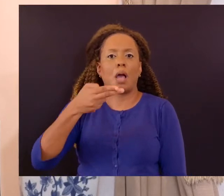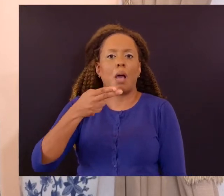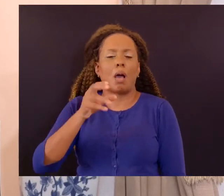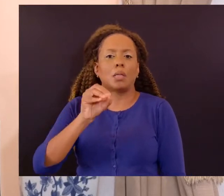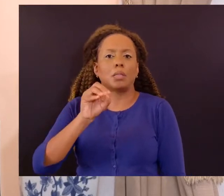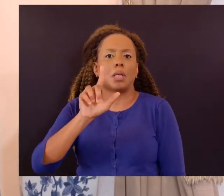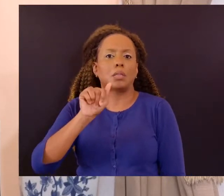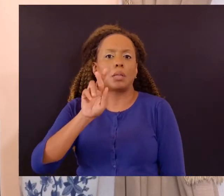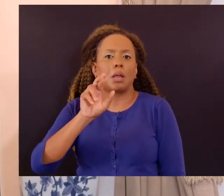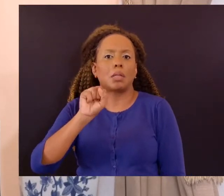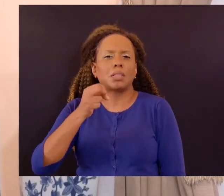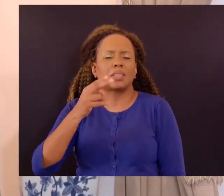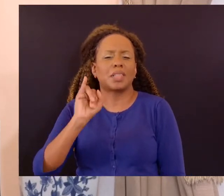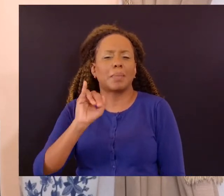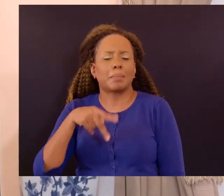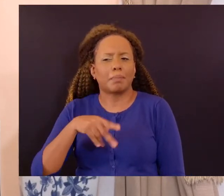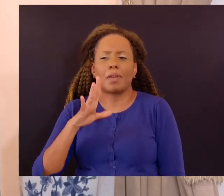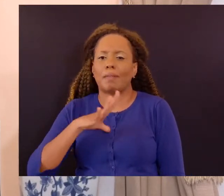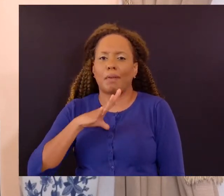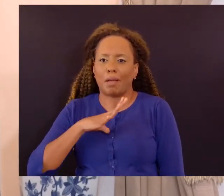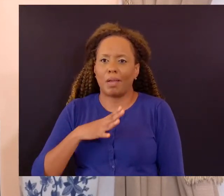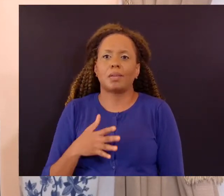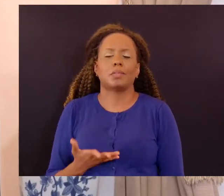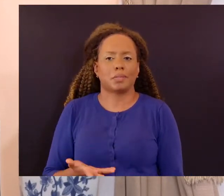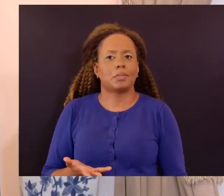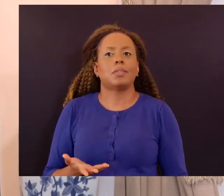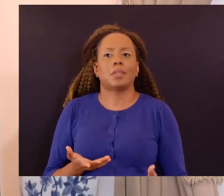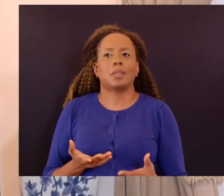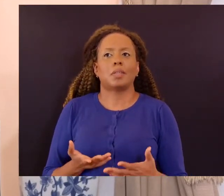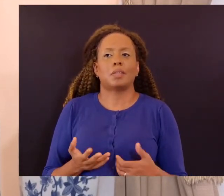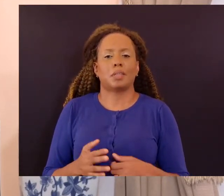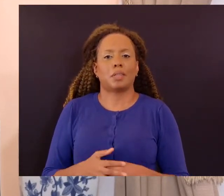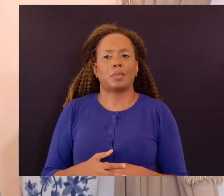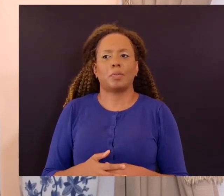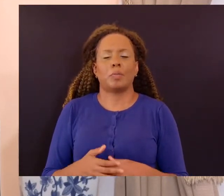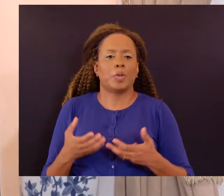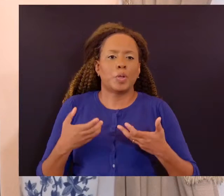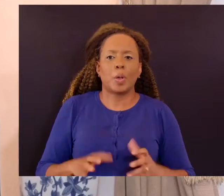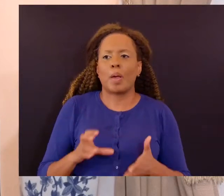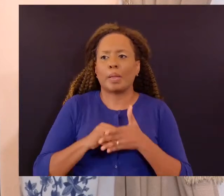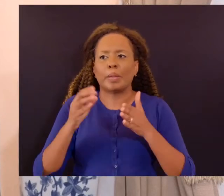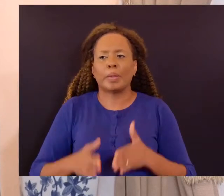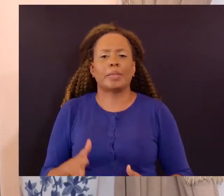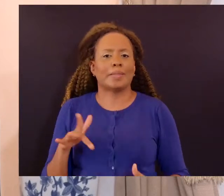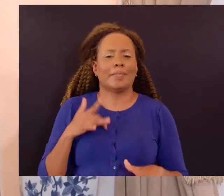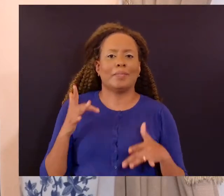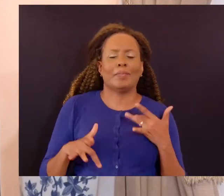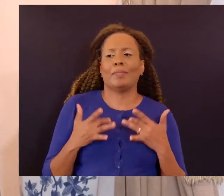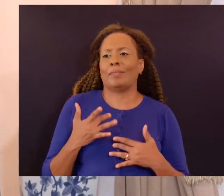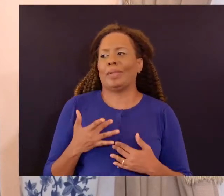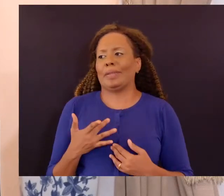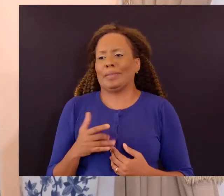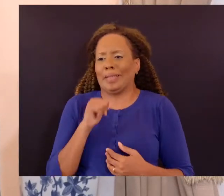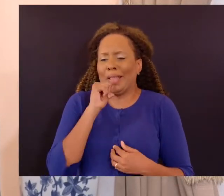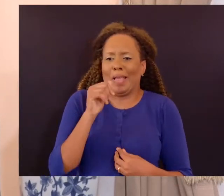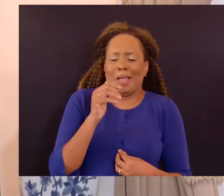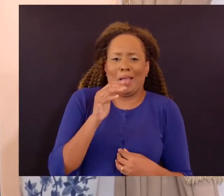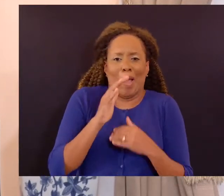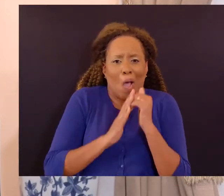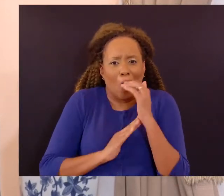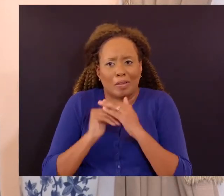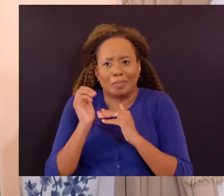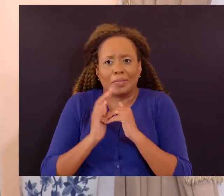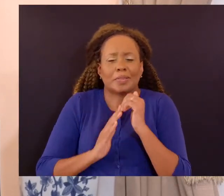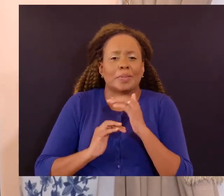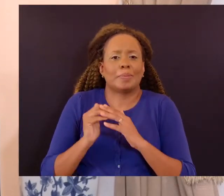disenfranchise or create any situation that is uncomfortable for students who were on a certain trajectory and therefore are